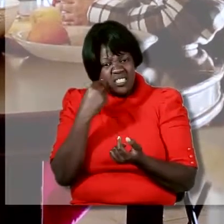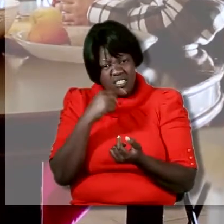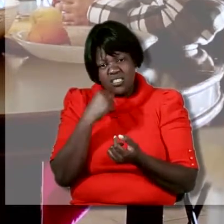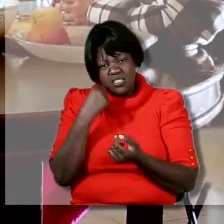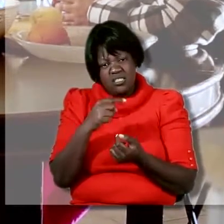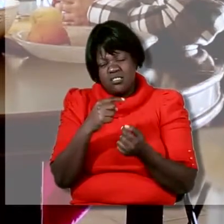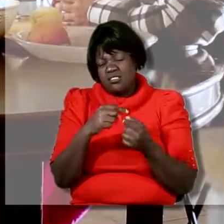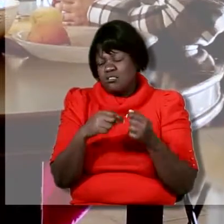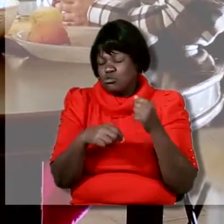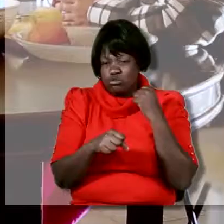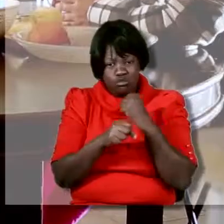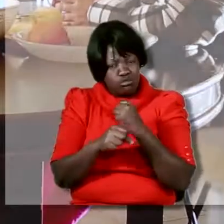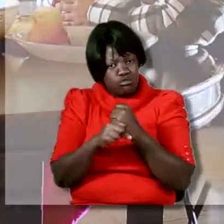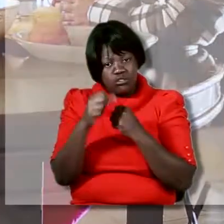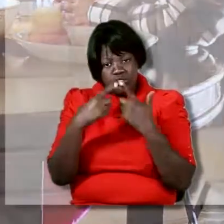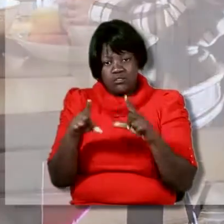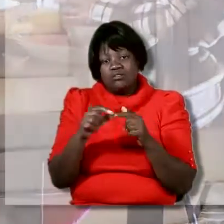Dad.